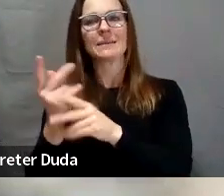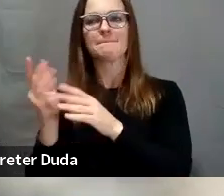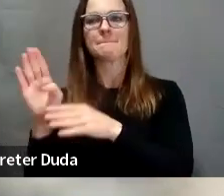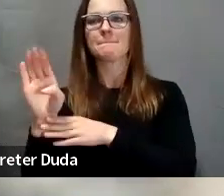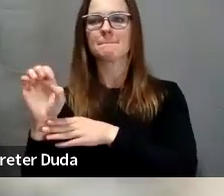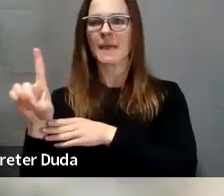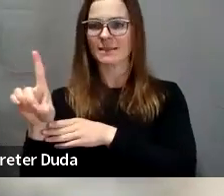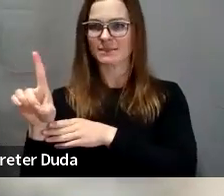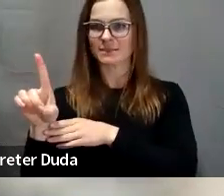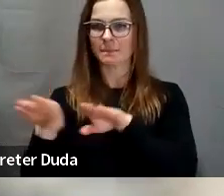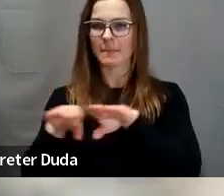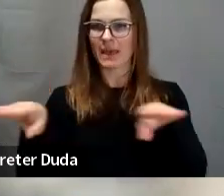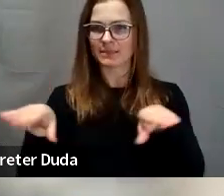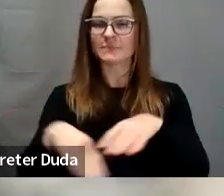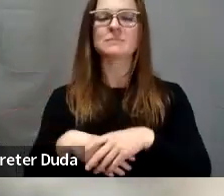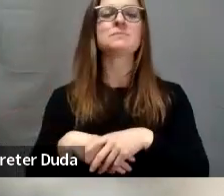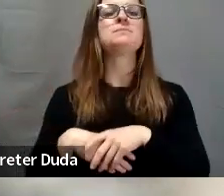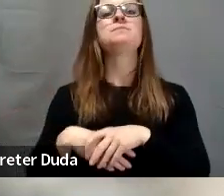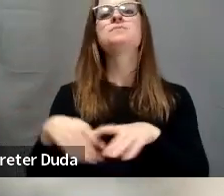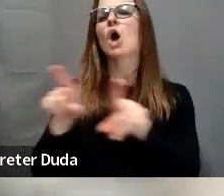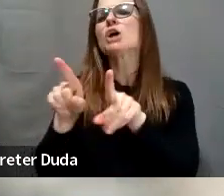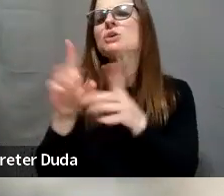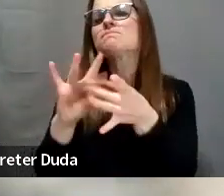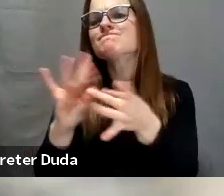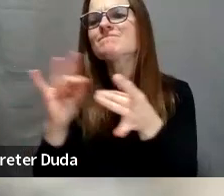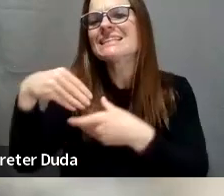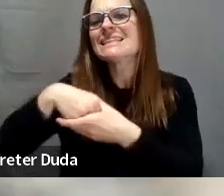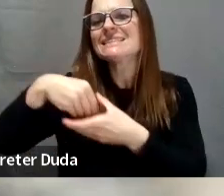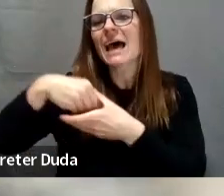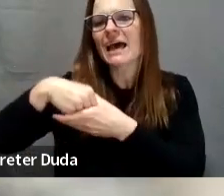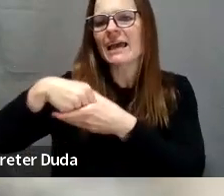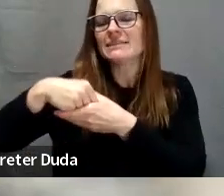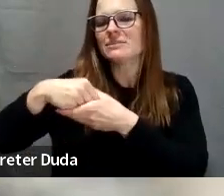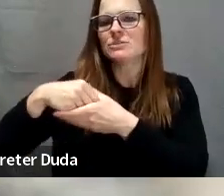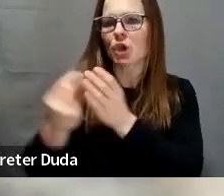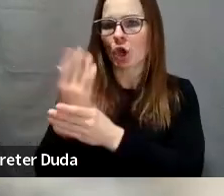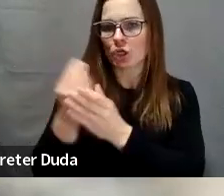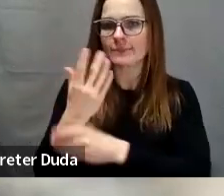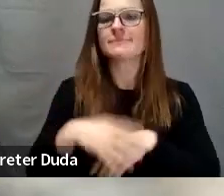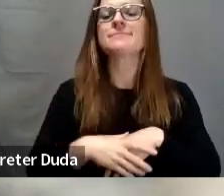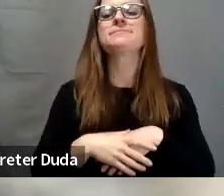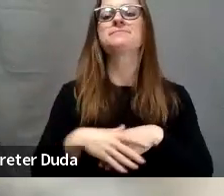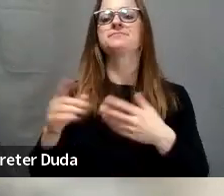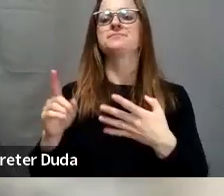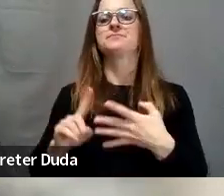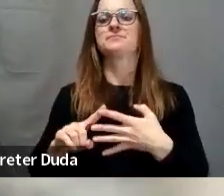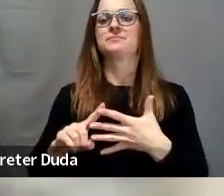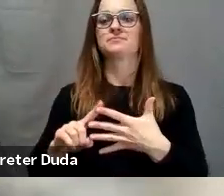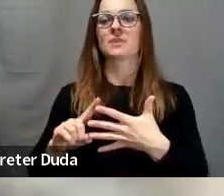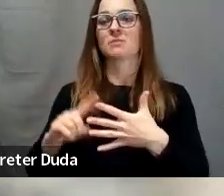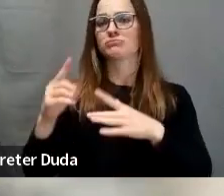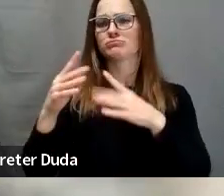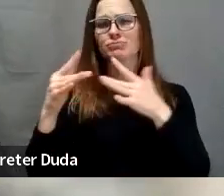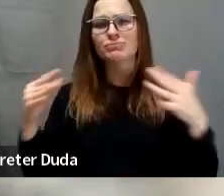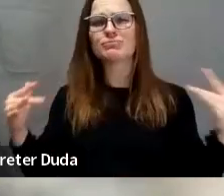cover some options for indoor gardening. We're going to cover a variety of gardening tools, hoses